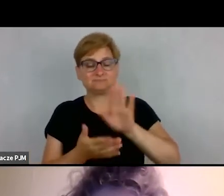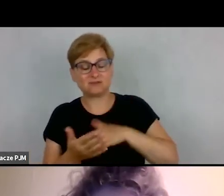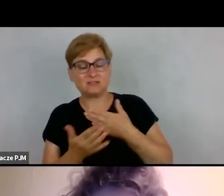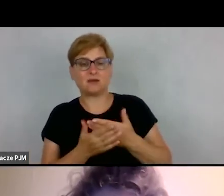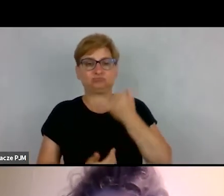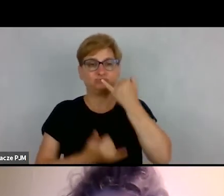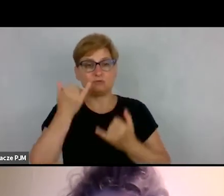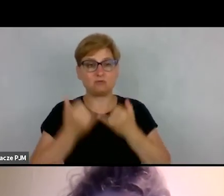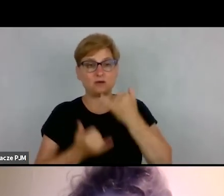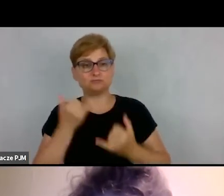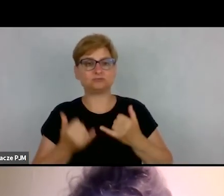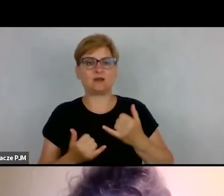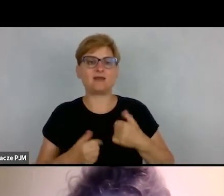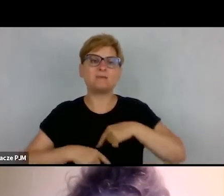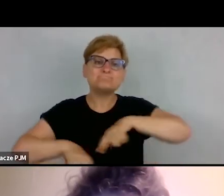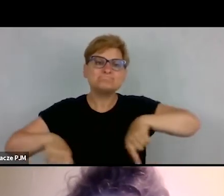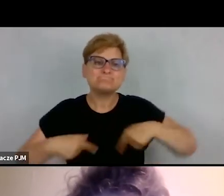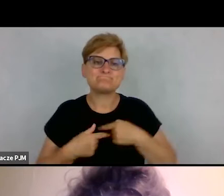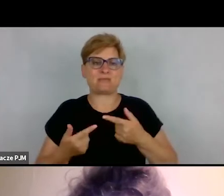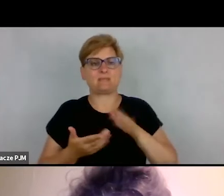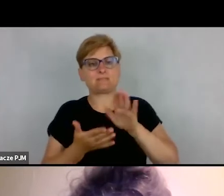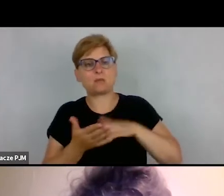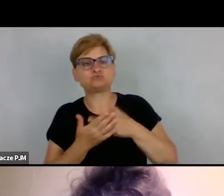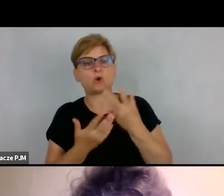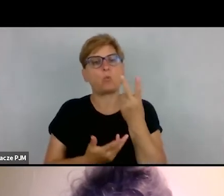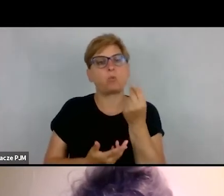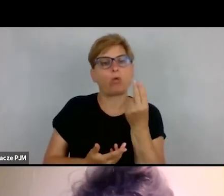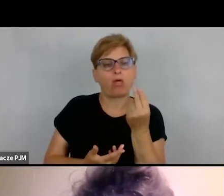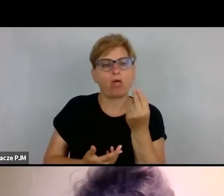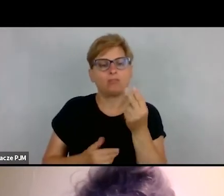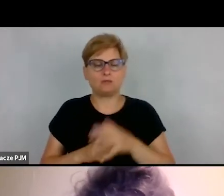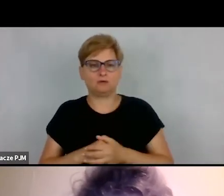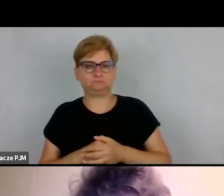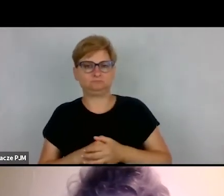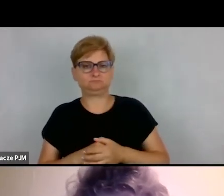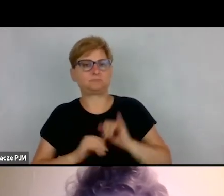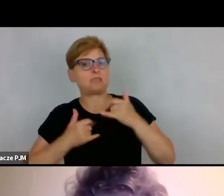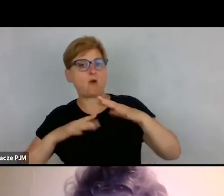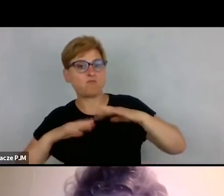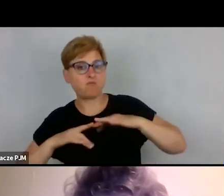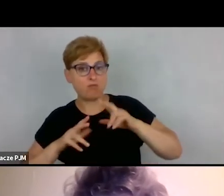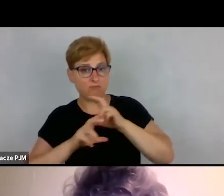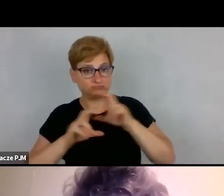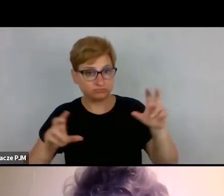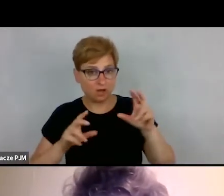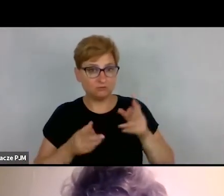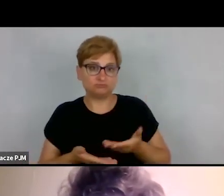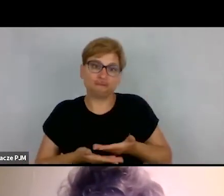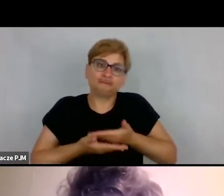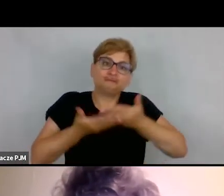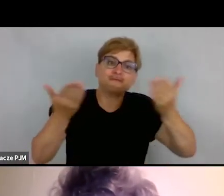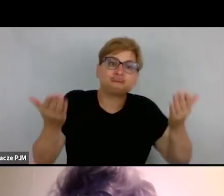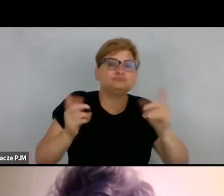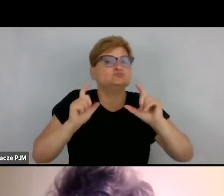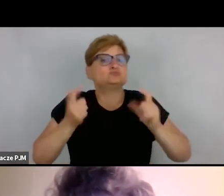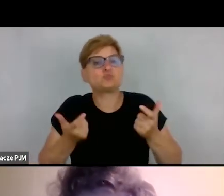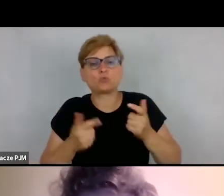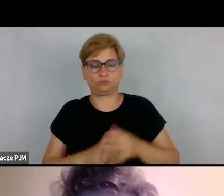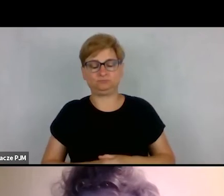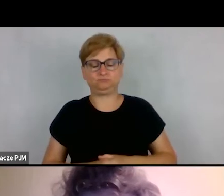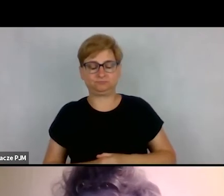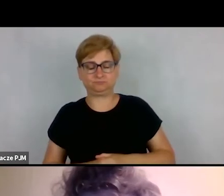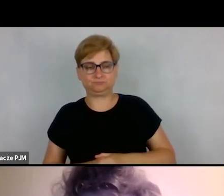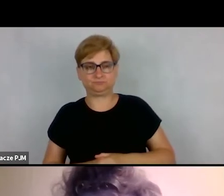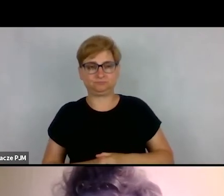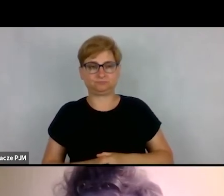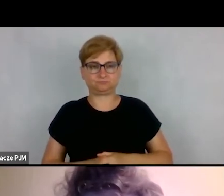is, you know, and it connects with what the guy asked at the UN Women meeting. Like, I think, you know,